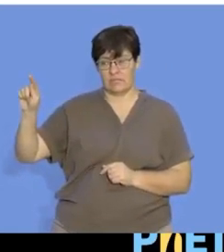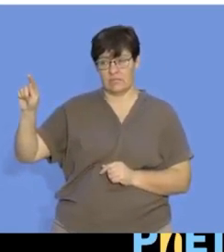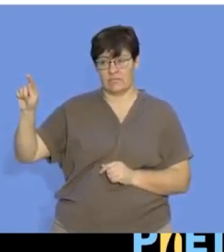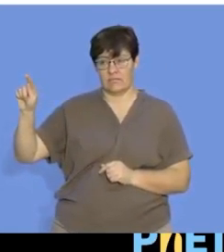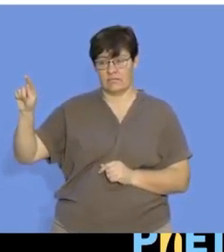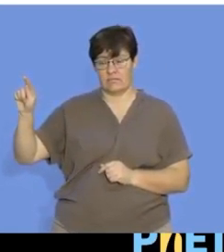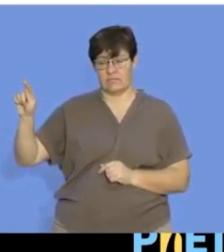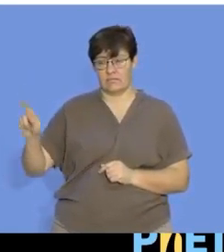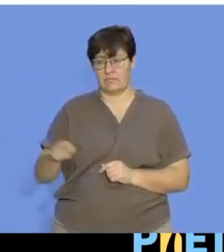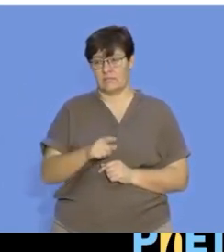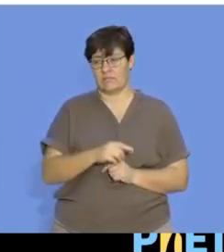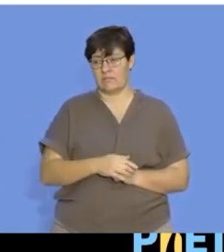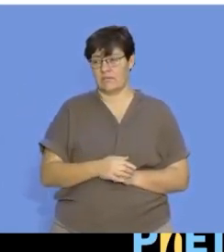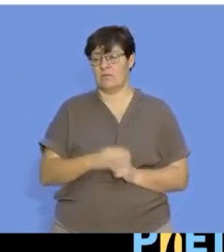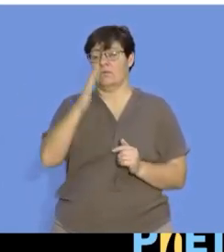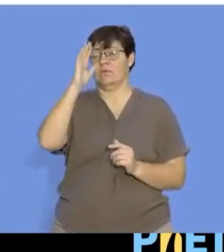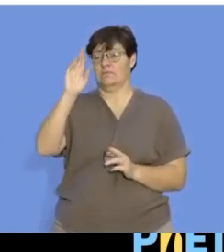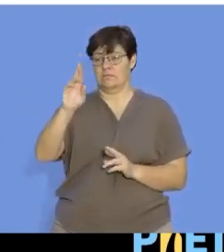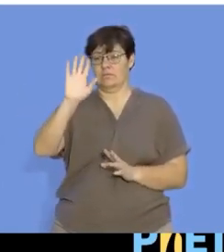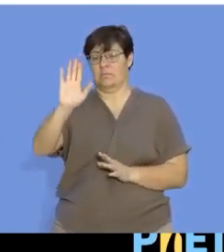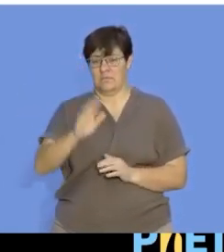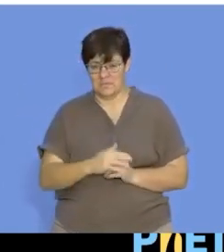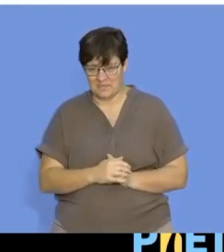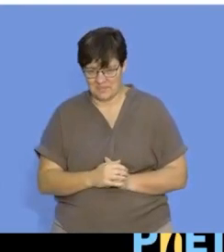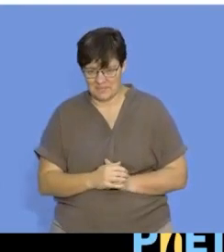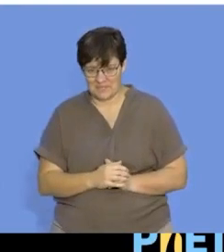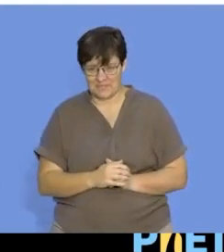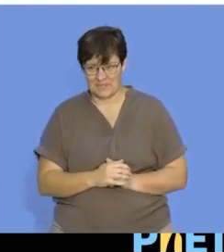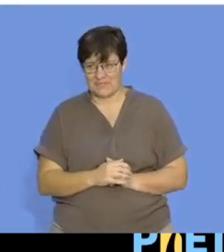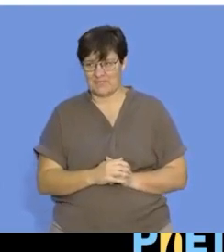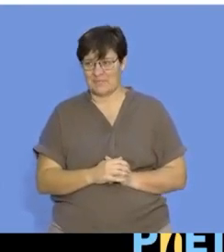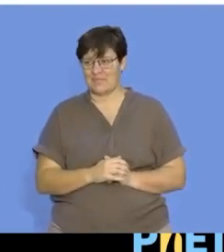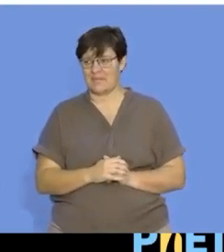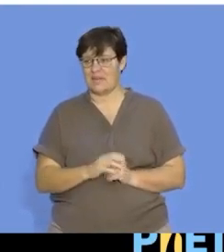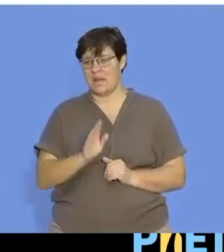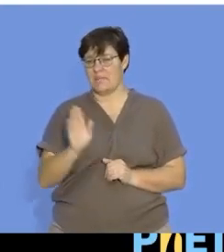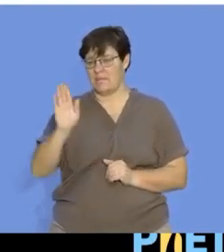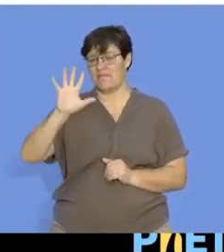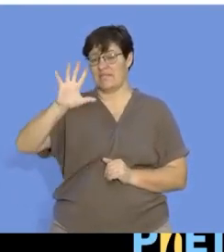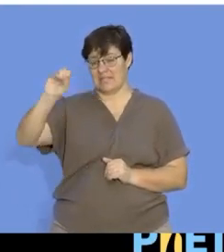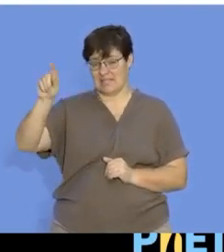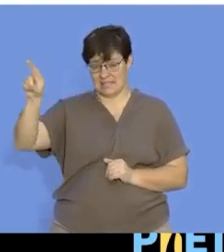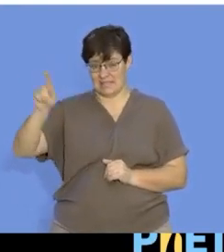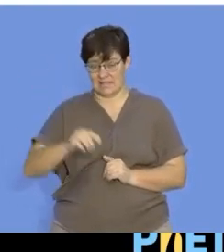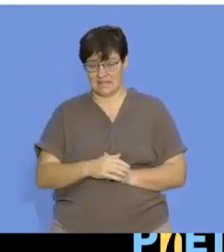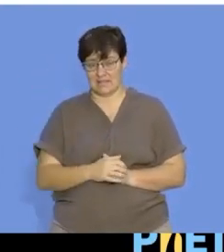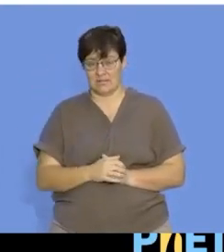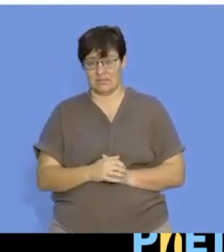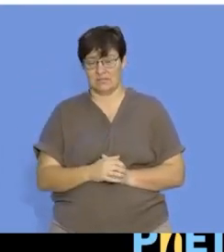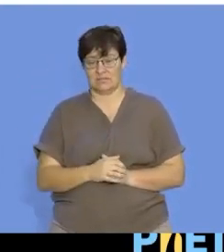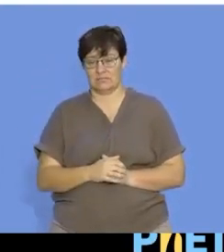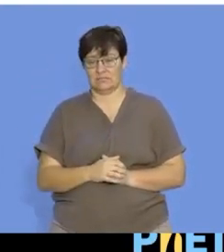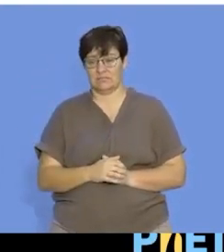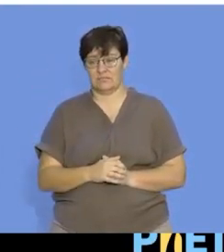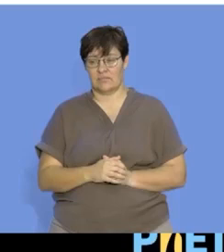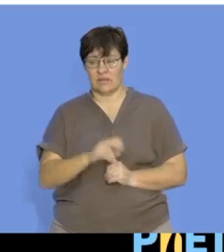pendulum. Oopsie, let's stop it. There we go. Let's take it to 50, okay? Now, if you look at